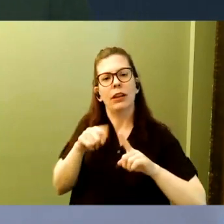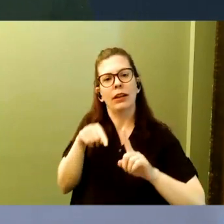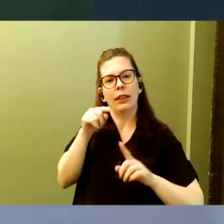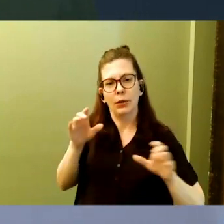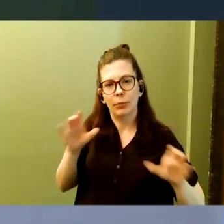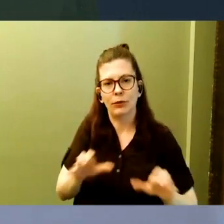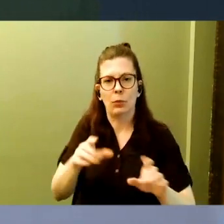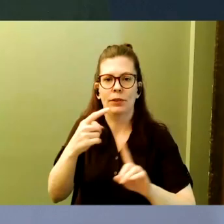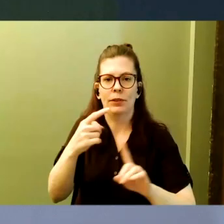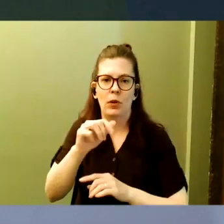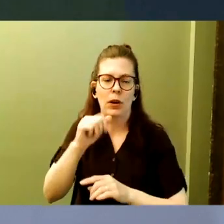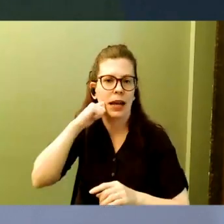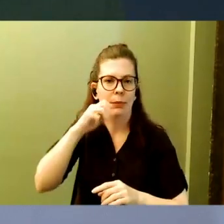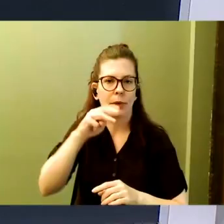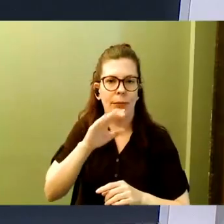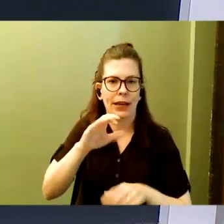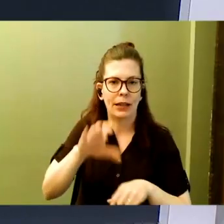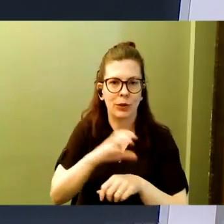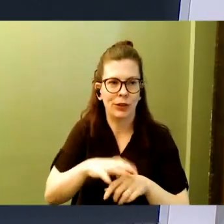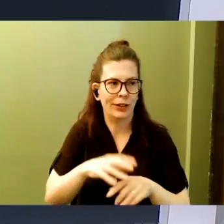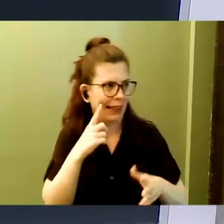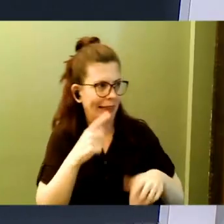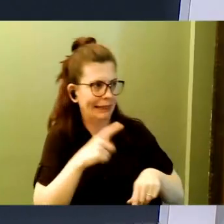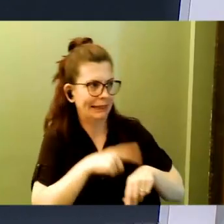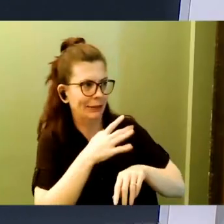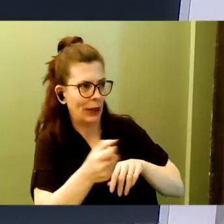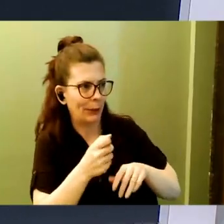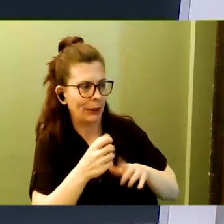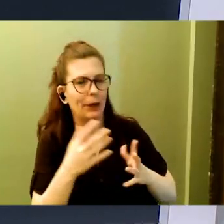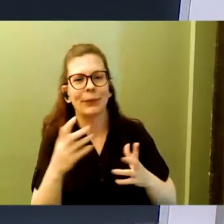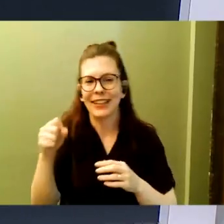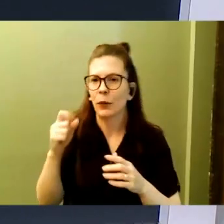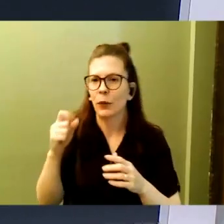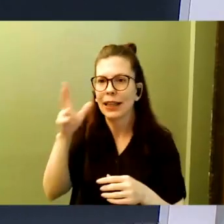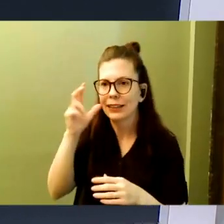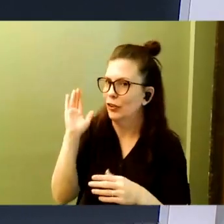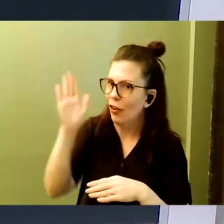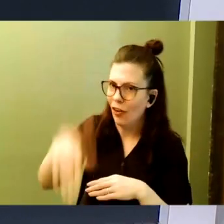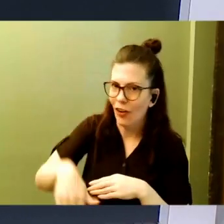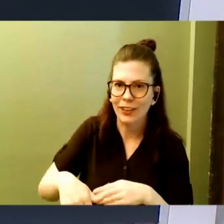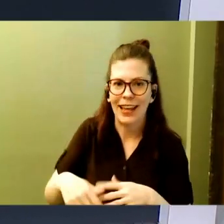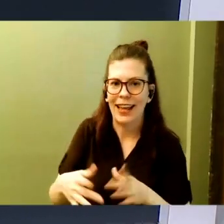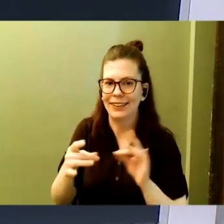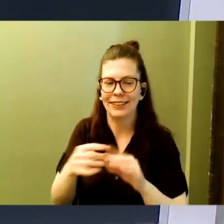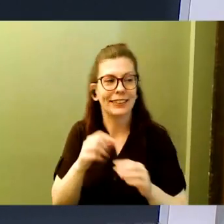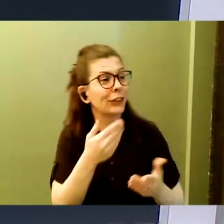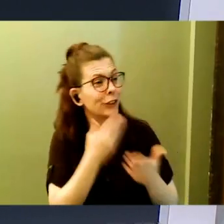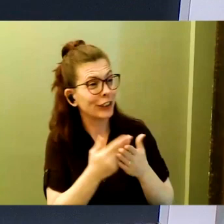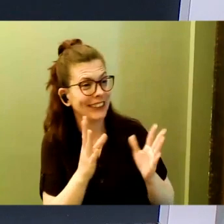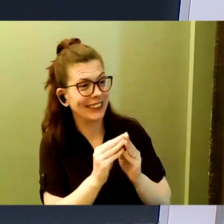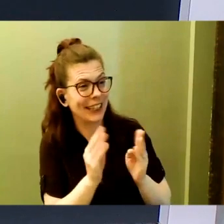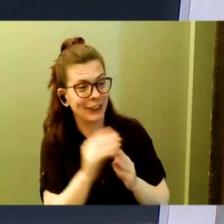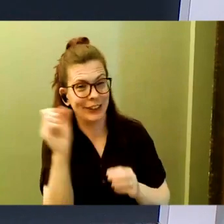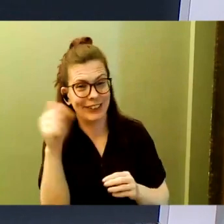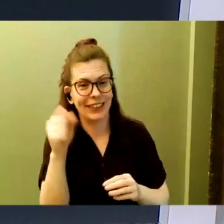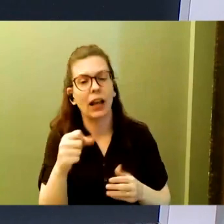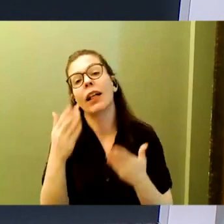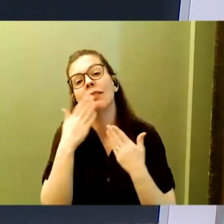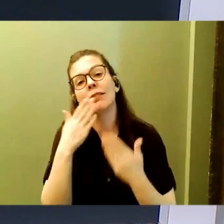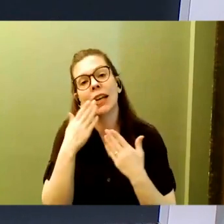think we we're have to gonna wrap it up. Yeah, we have to wrap up. Thank We you could so listen much. to you all day. I know, this was a good session. Thank you for being